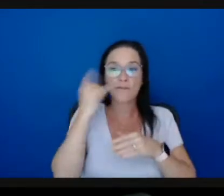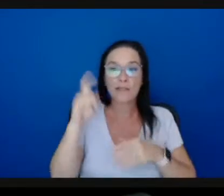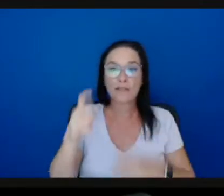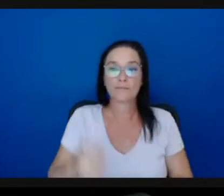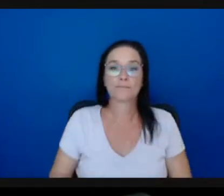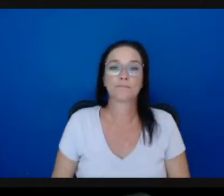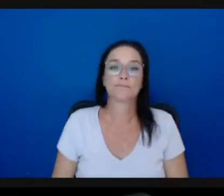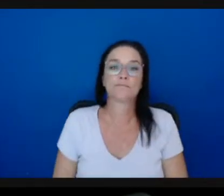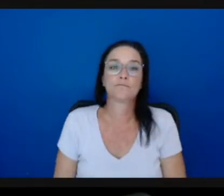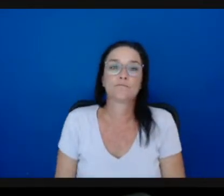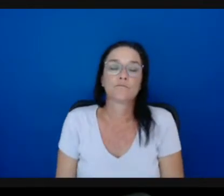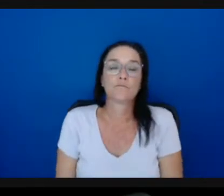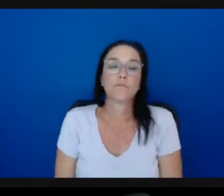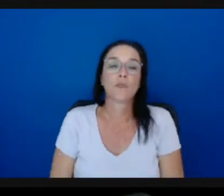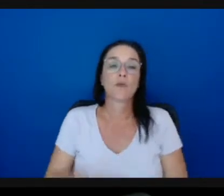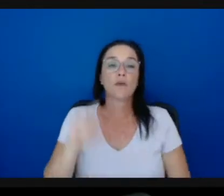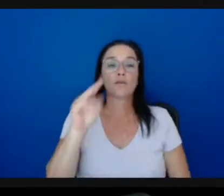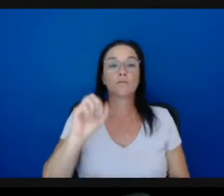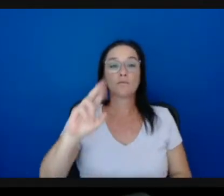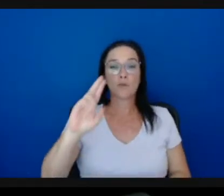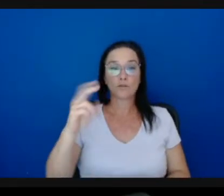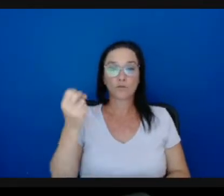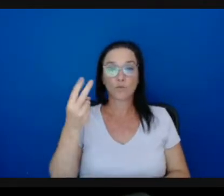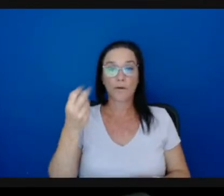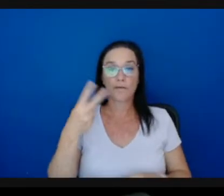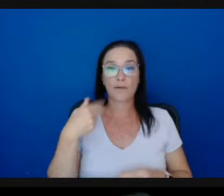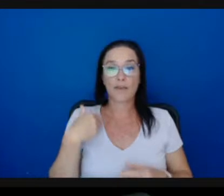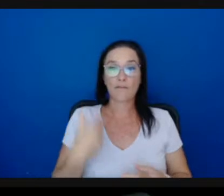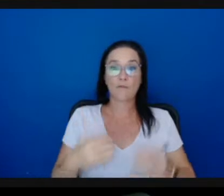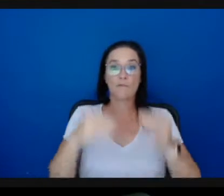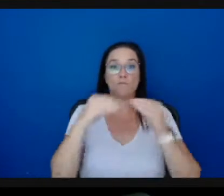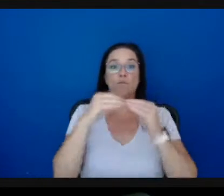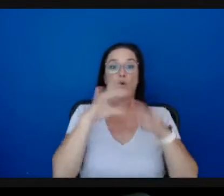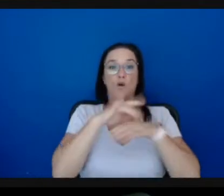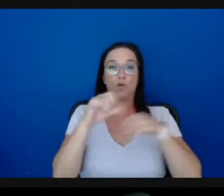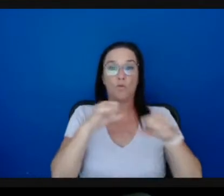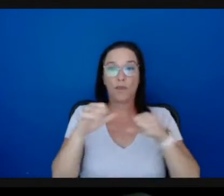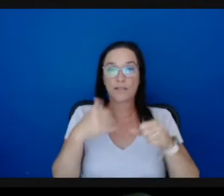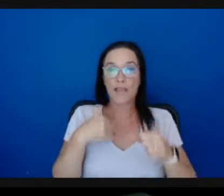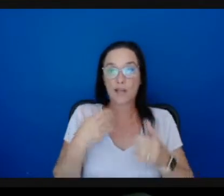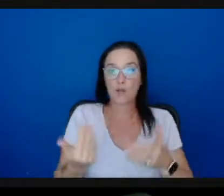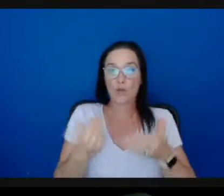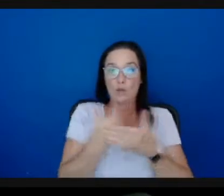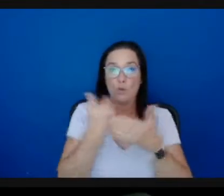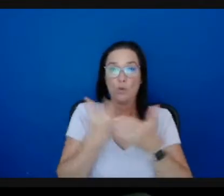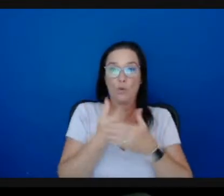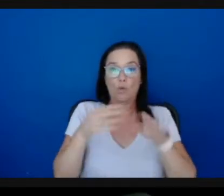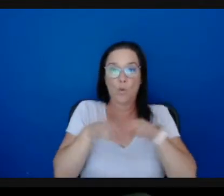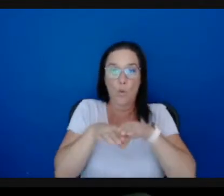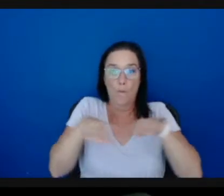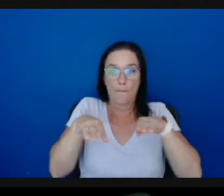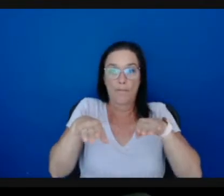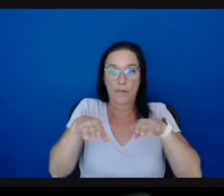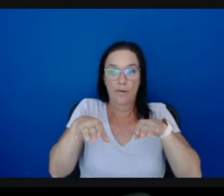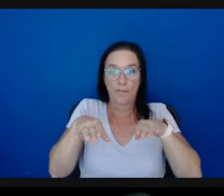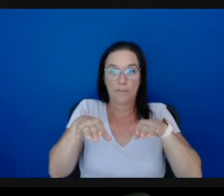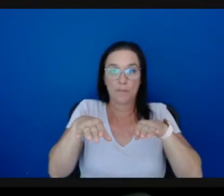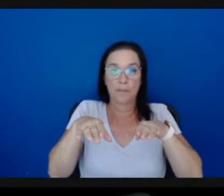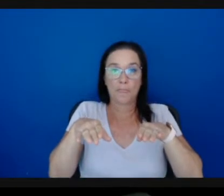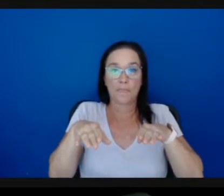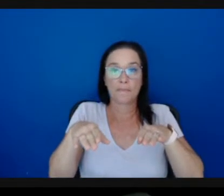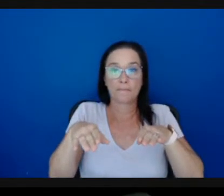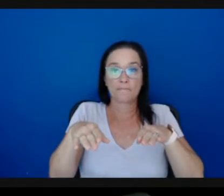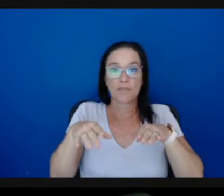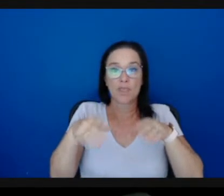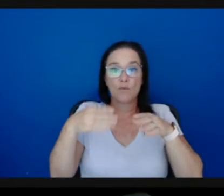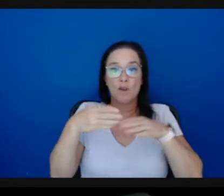So it was March 12th that new series of earthquakes led to a new breakout, new vents, and the cracks opened across